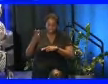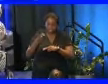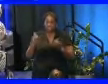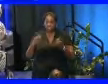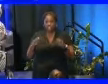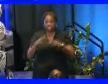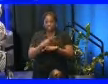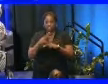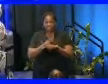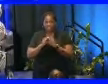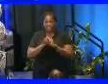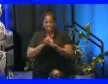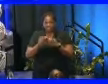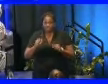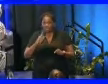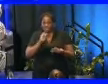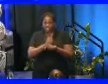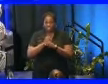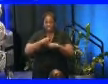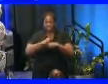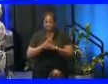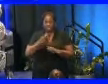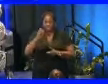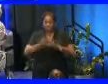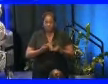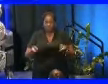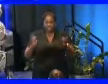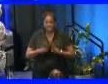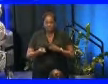figure out how we can actualize that progress and how we can really do it from a person-centered approach.